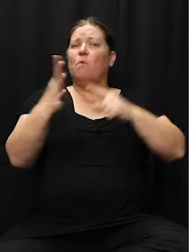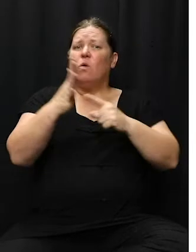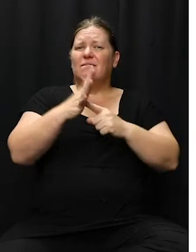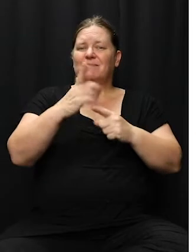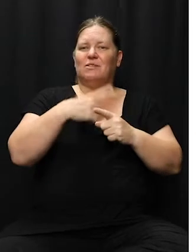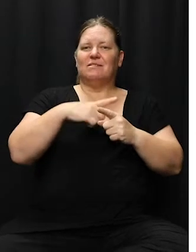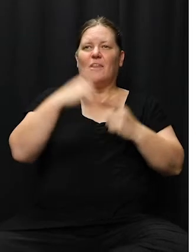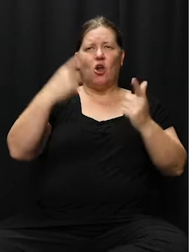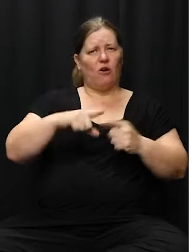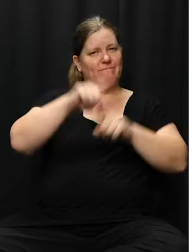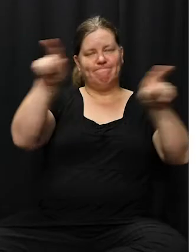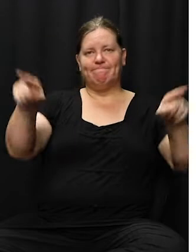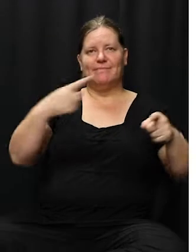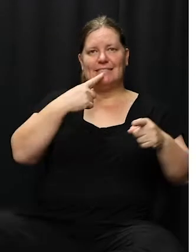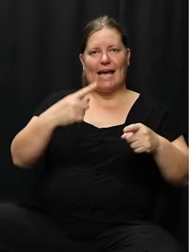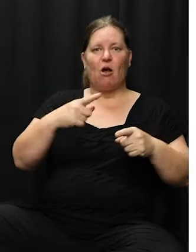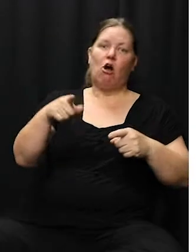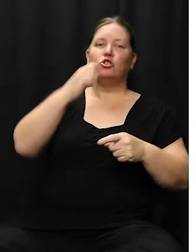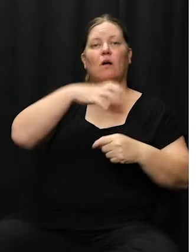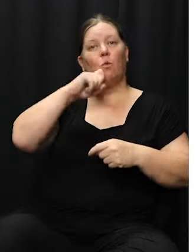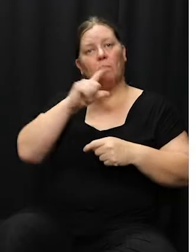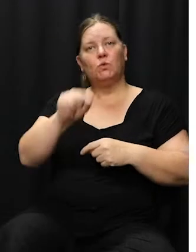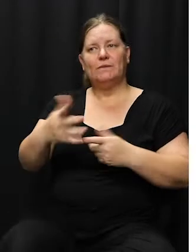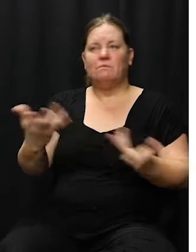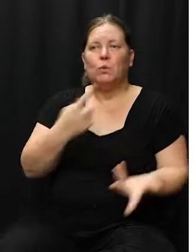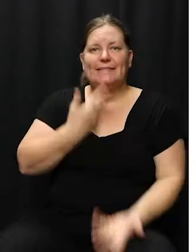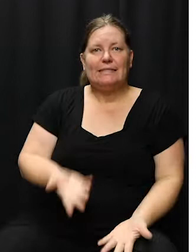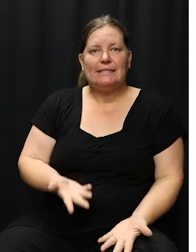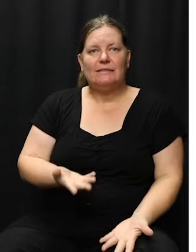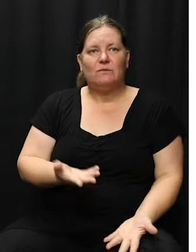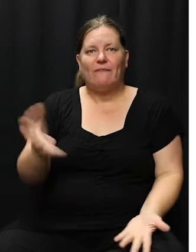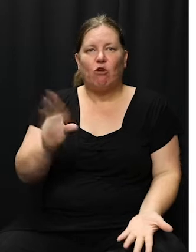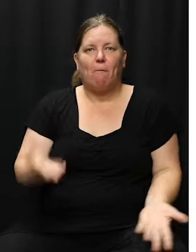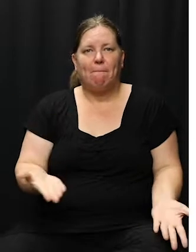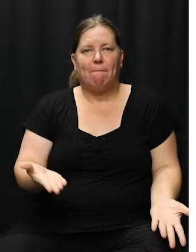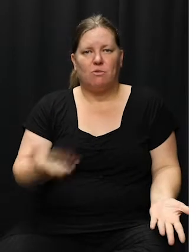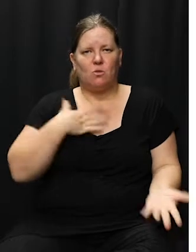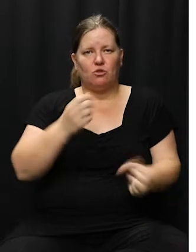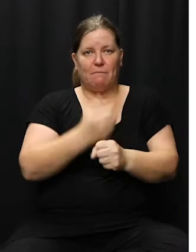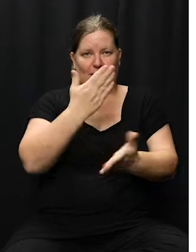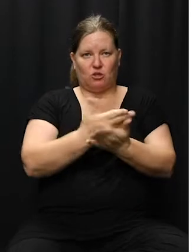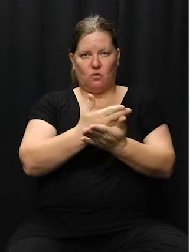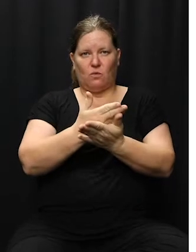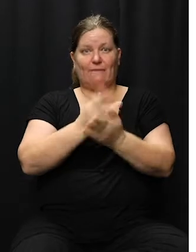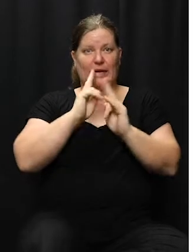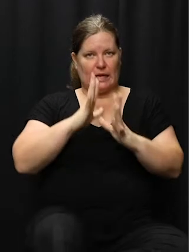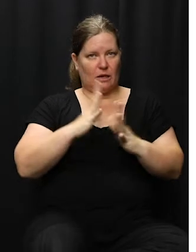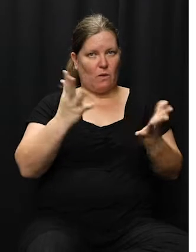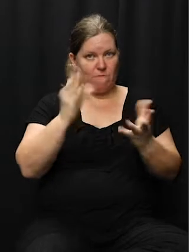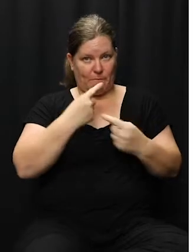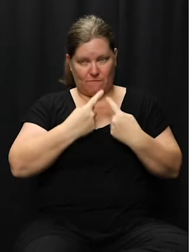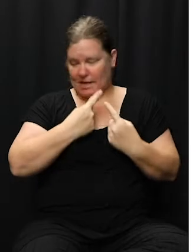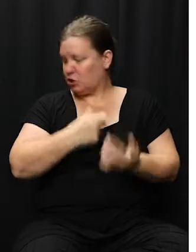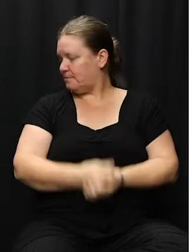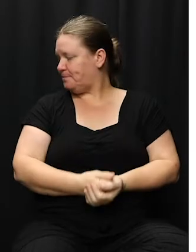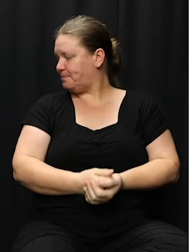And it's important because there's a lot of information out there. Oh, child's going to do this. And I'm like, who says? Who says? Where's that from? So I want to make sure it's